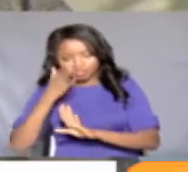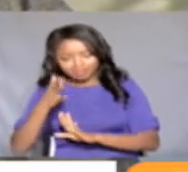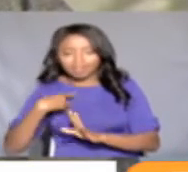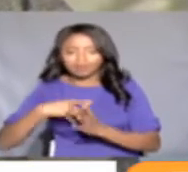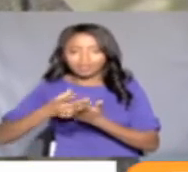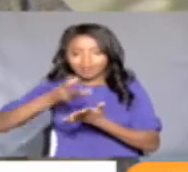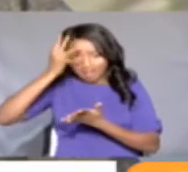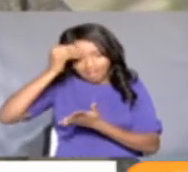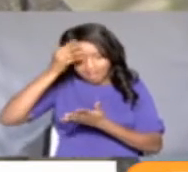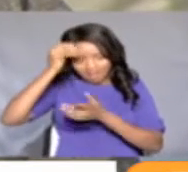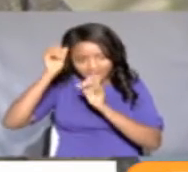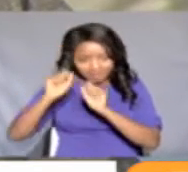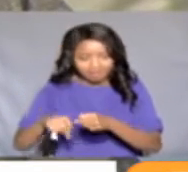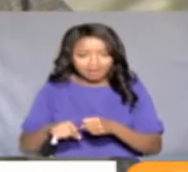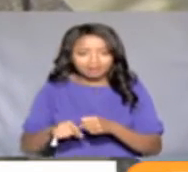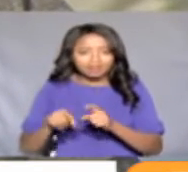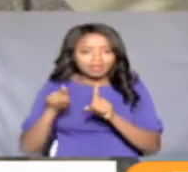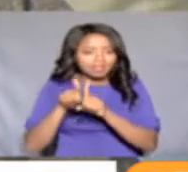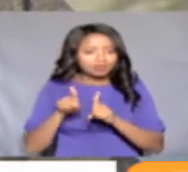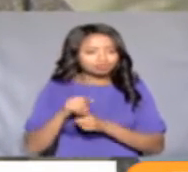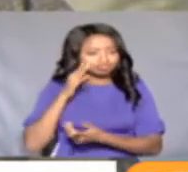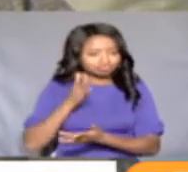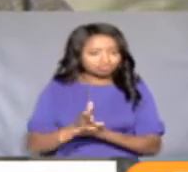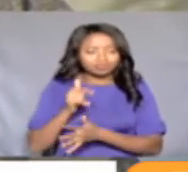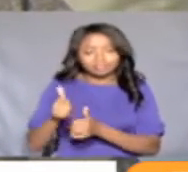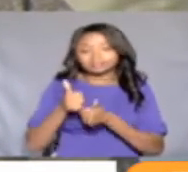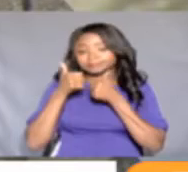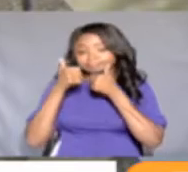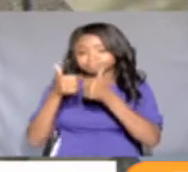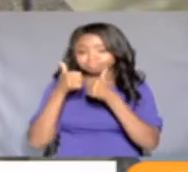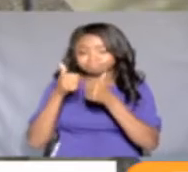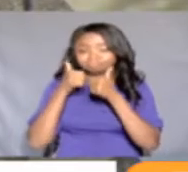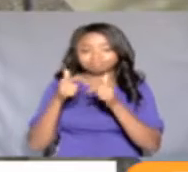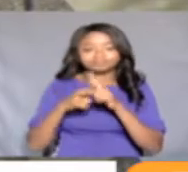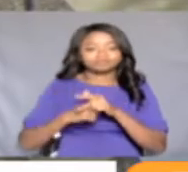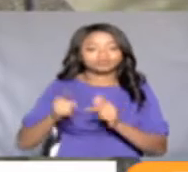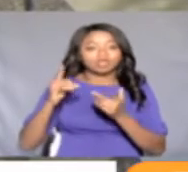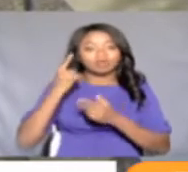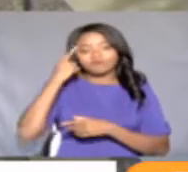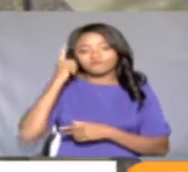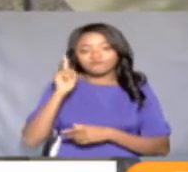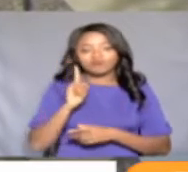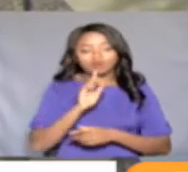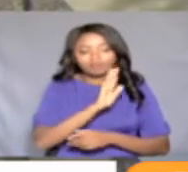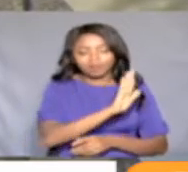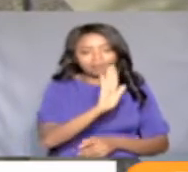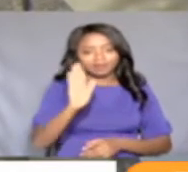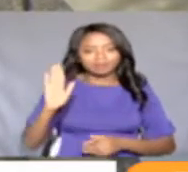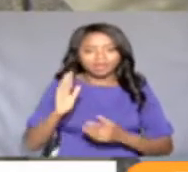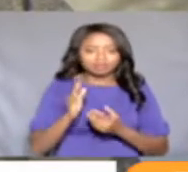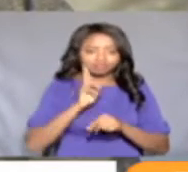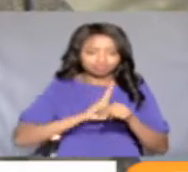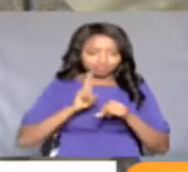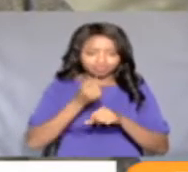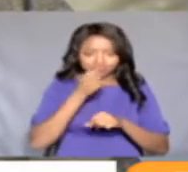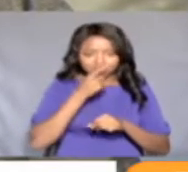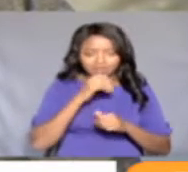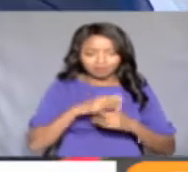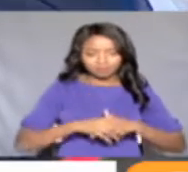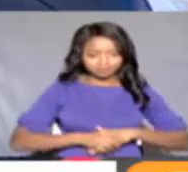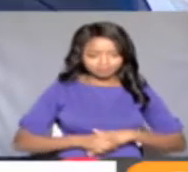pharmacology, and this is actually a good start for using medicinal